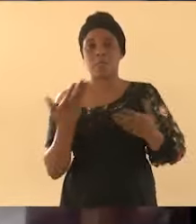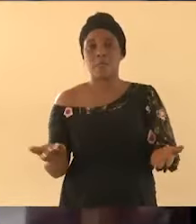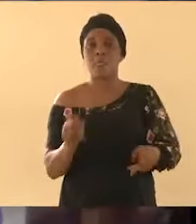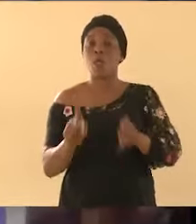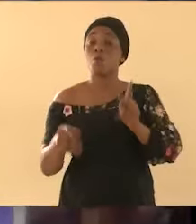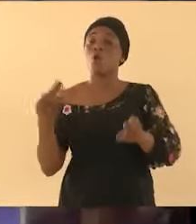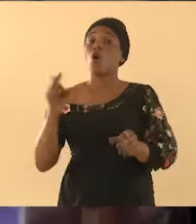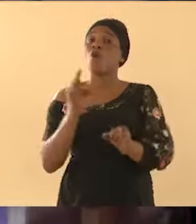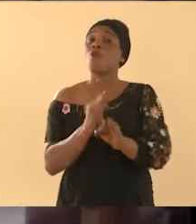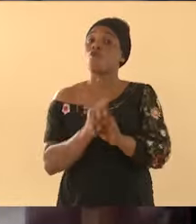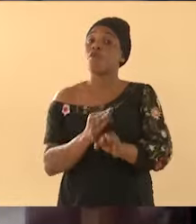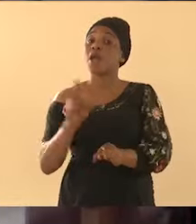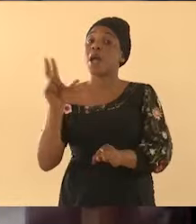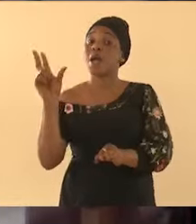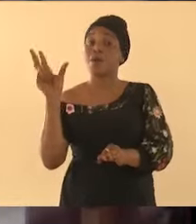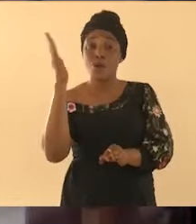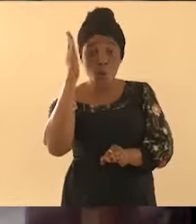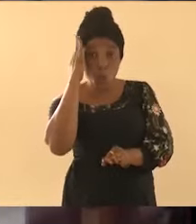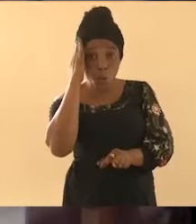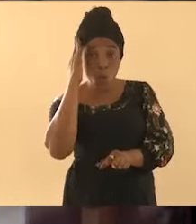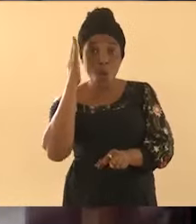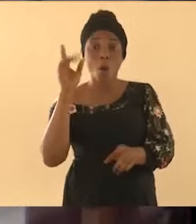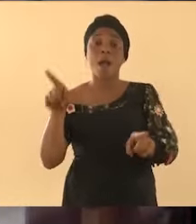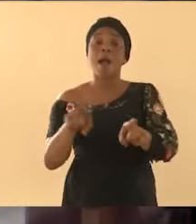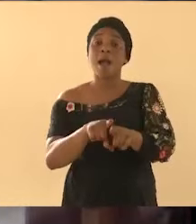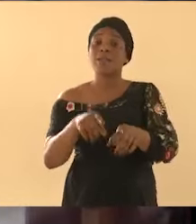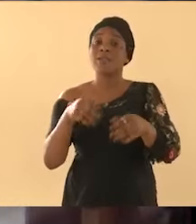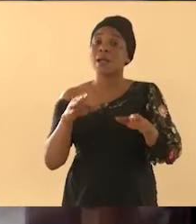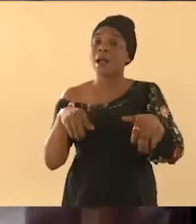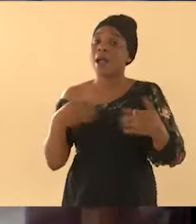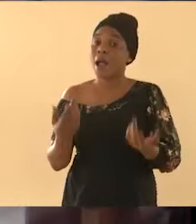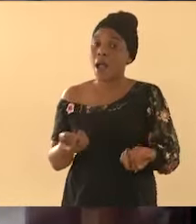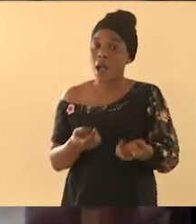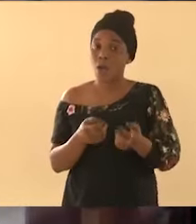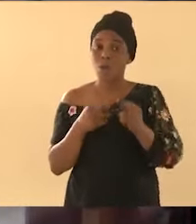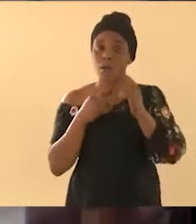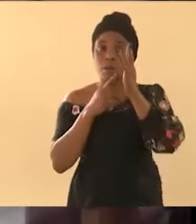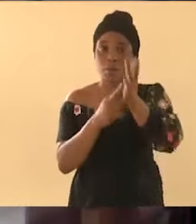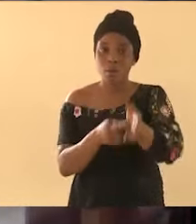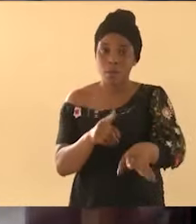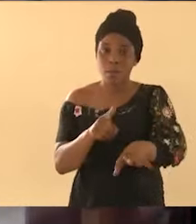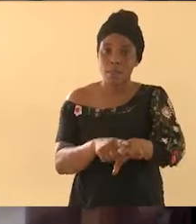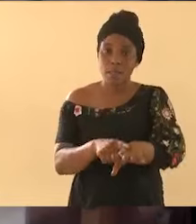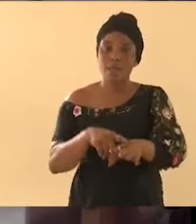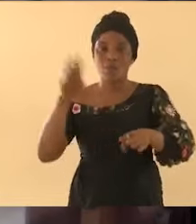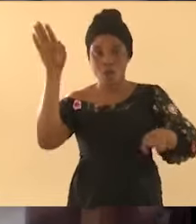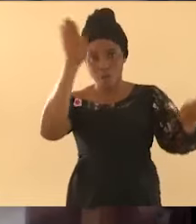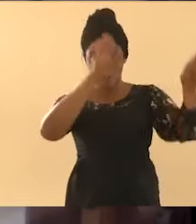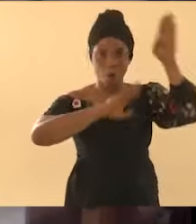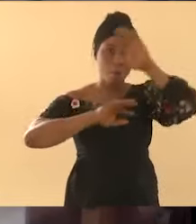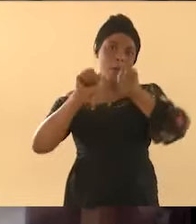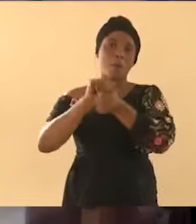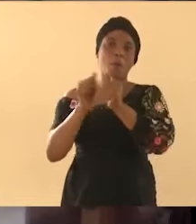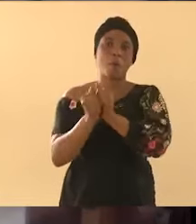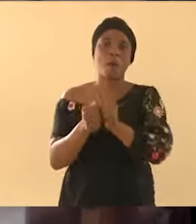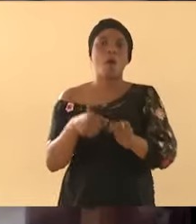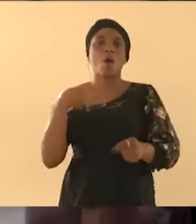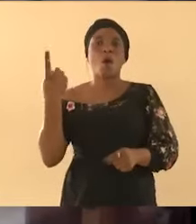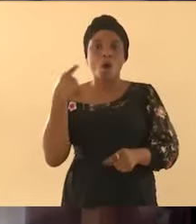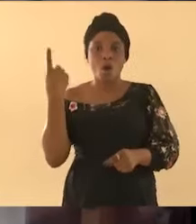easy. People of faith are known as to how they respond in times of